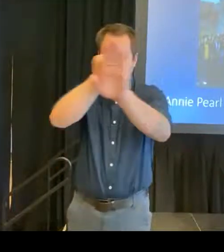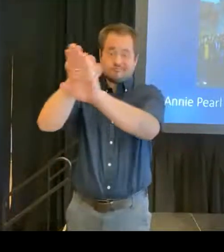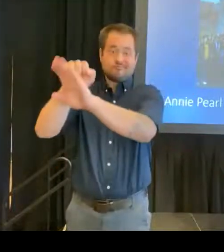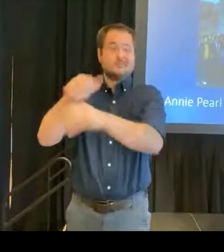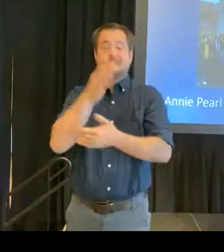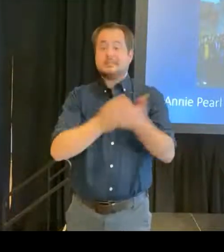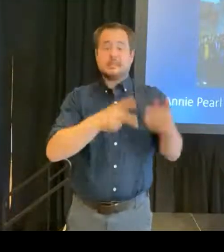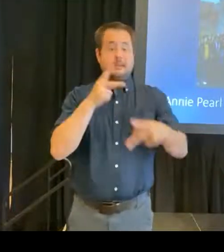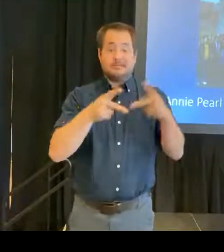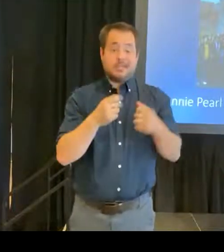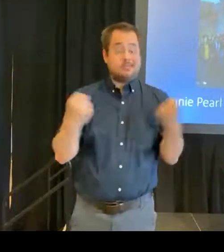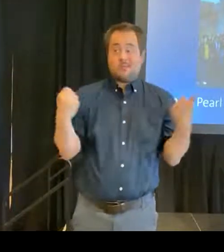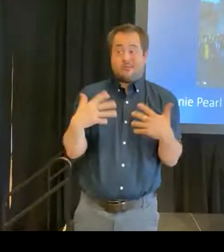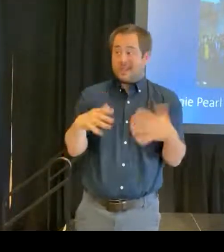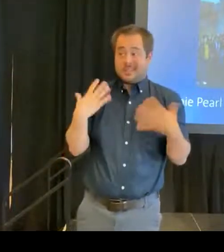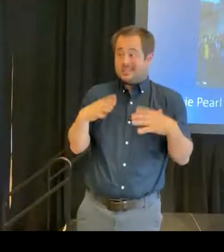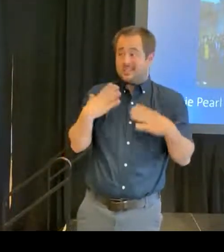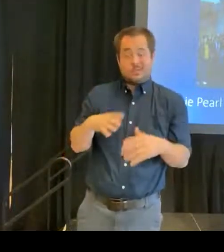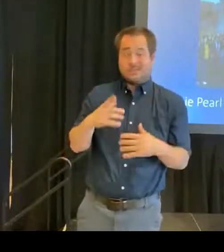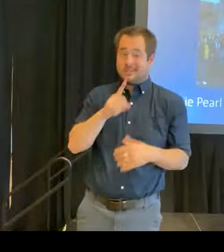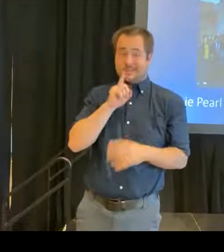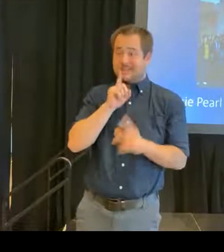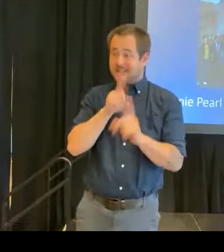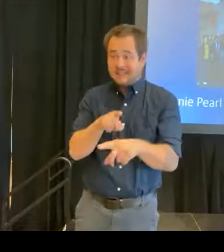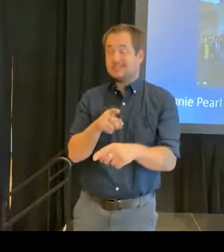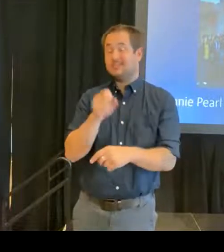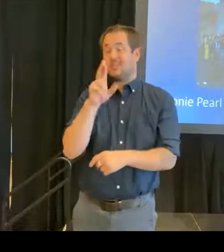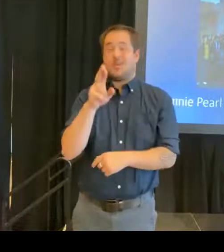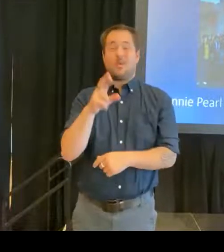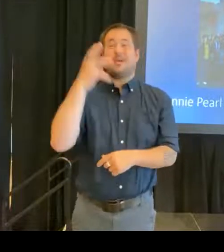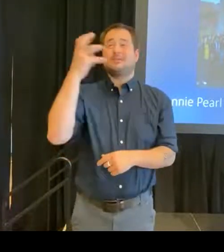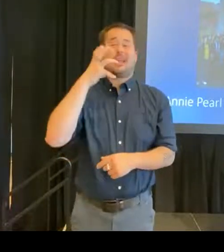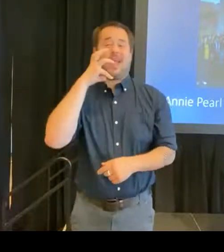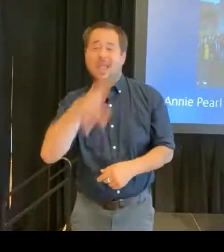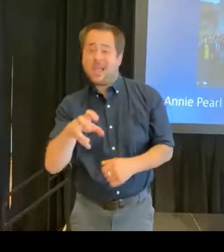afraid. And it was real hot too, a lot of times it was hot